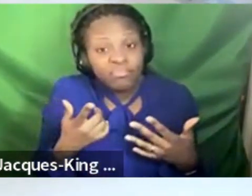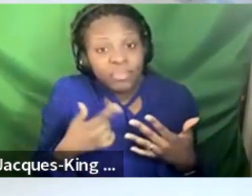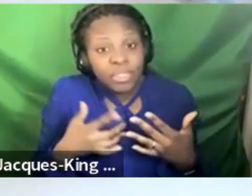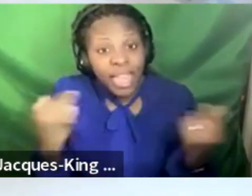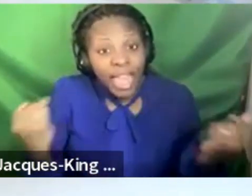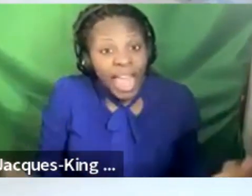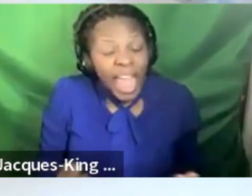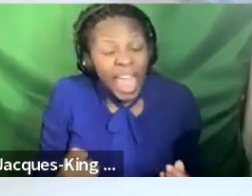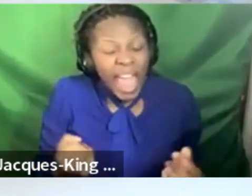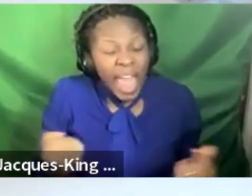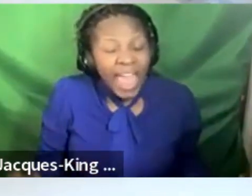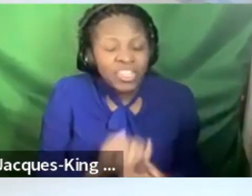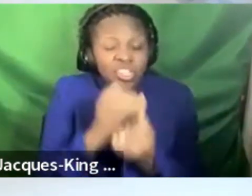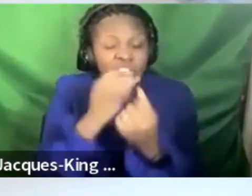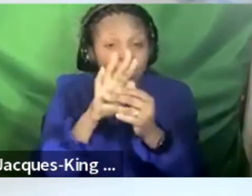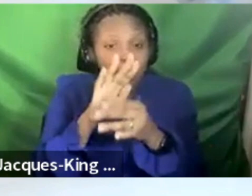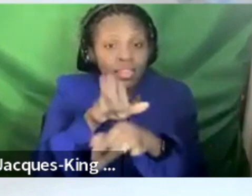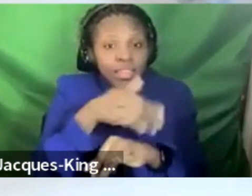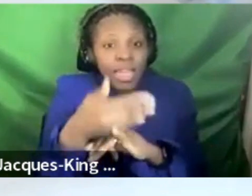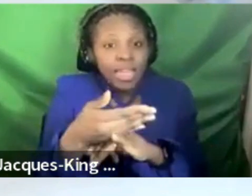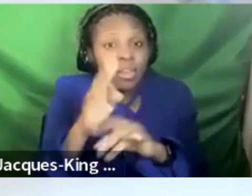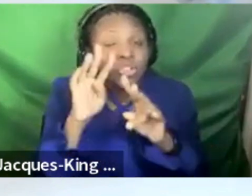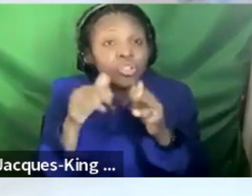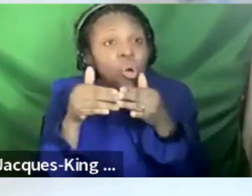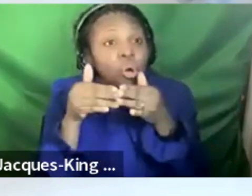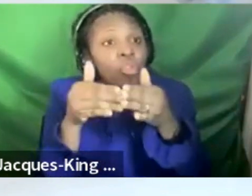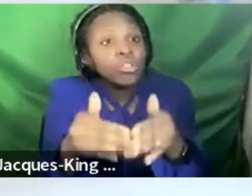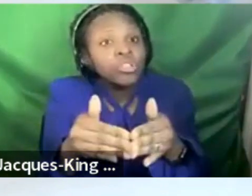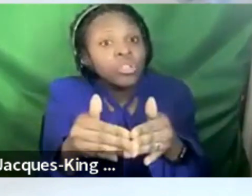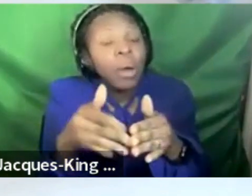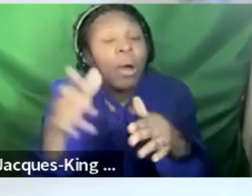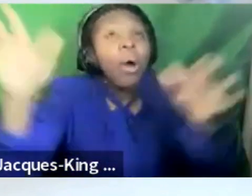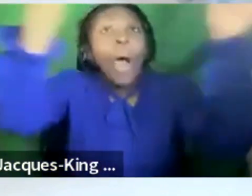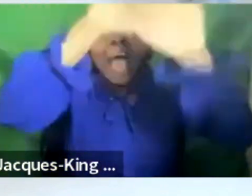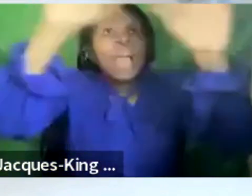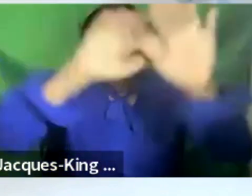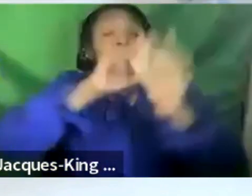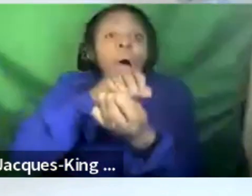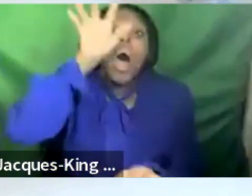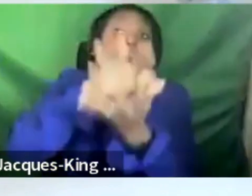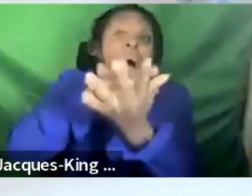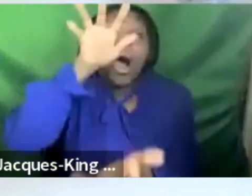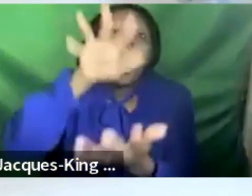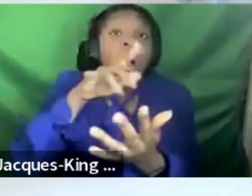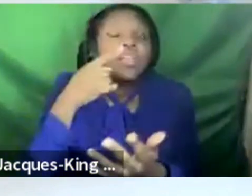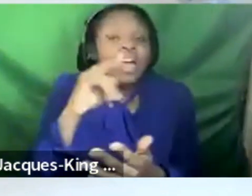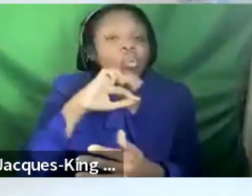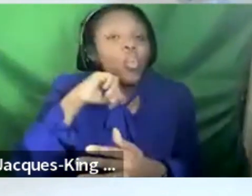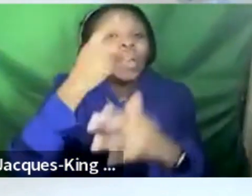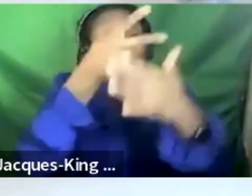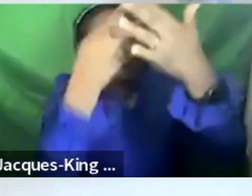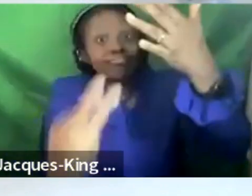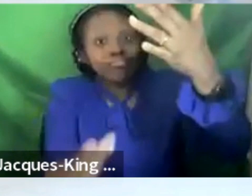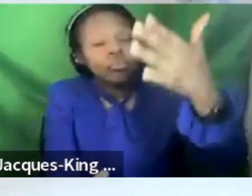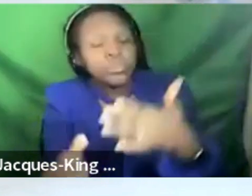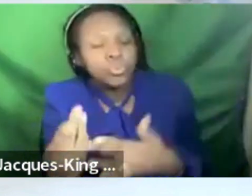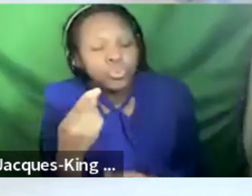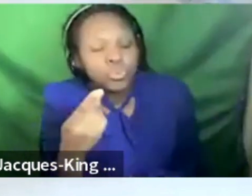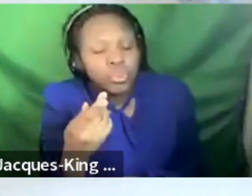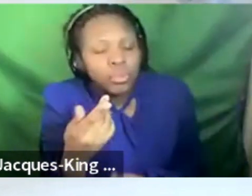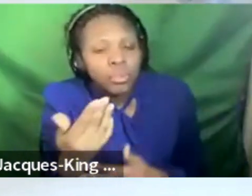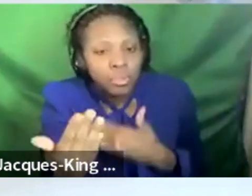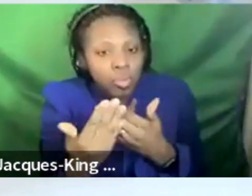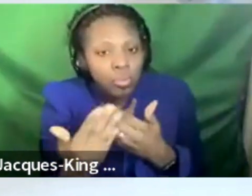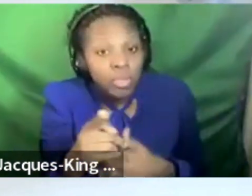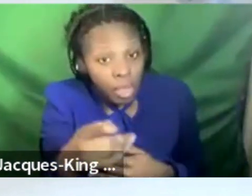And I just, he said, I only ran out of energy right at the end when I saw the ship and I started waving and screaming. That's